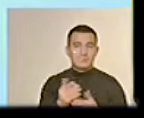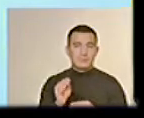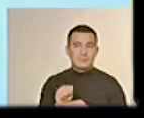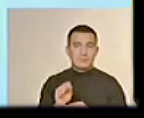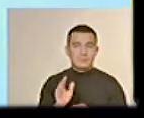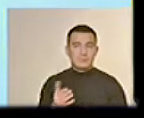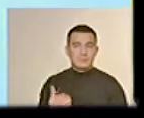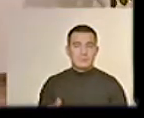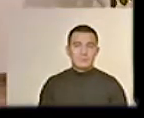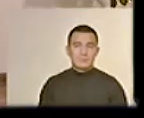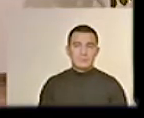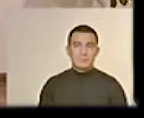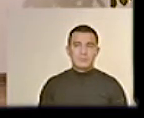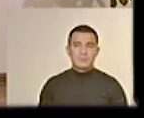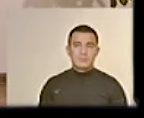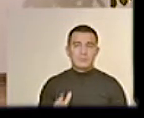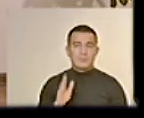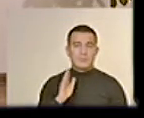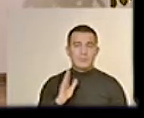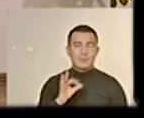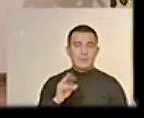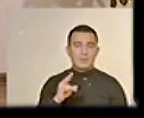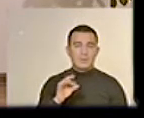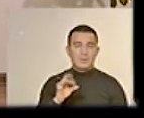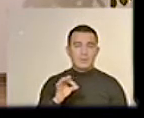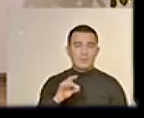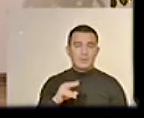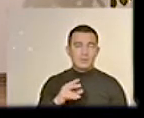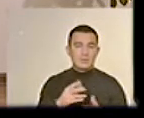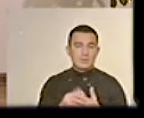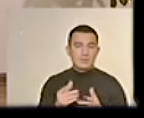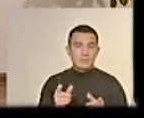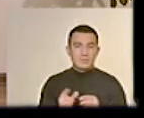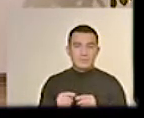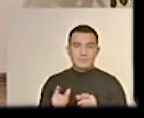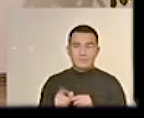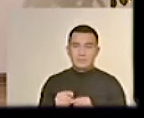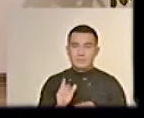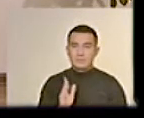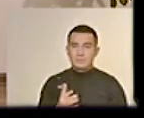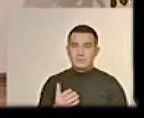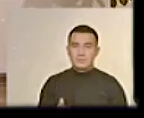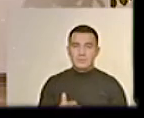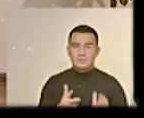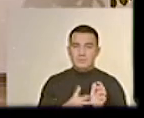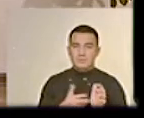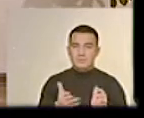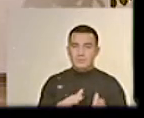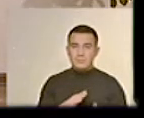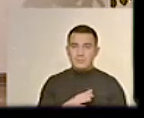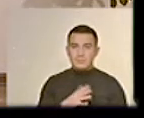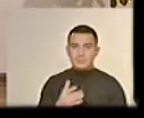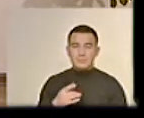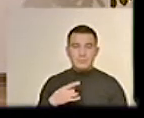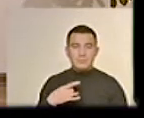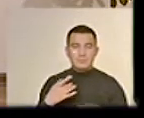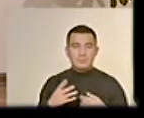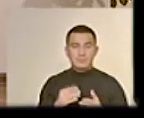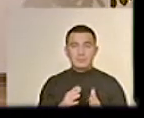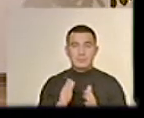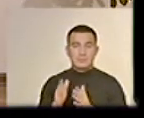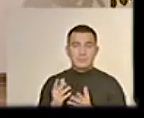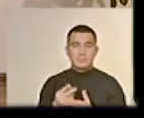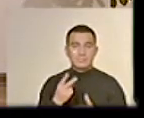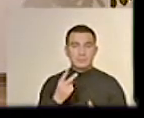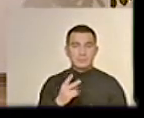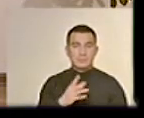olamiz. Endi vodorodlar sonini tenglashtiramiz. Reaksiyadan oldin vodorodlar soni 8 ta, reaksiyadan keyin esa 2 ta.